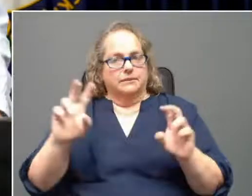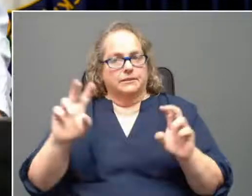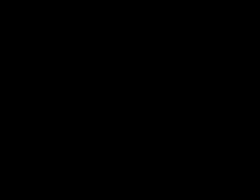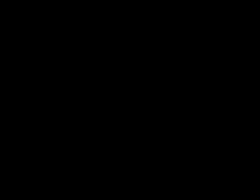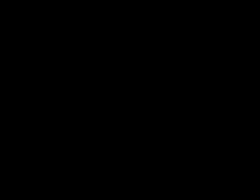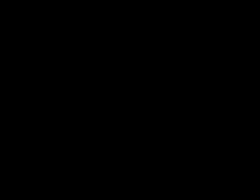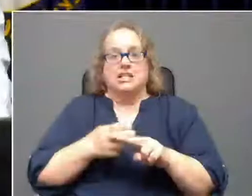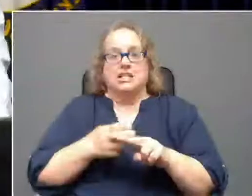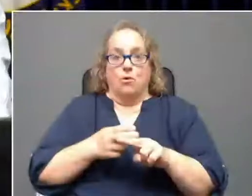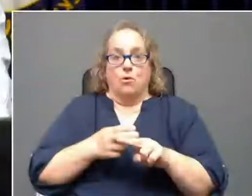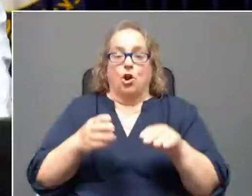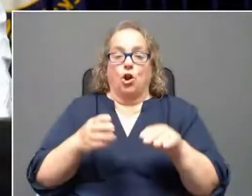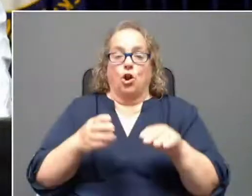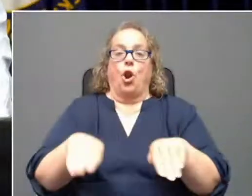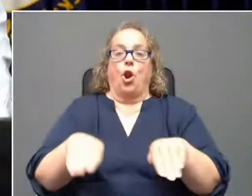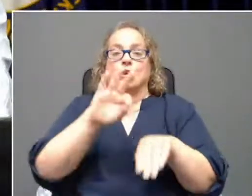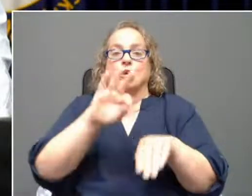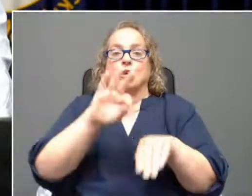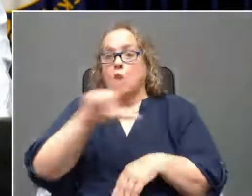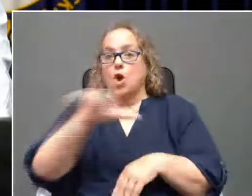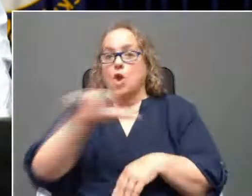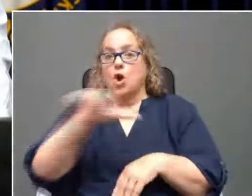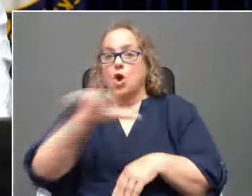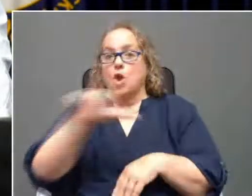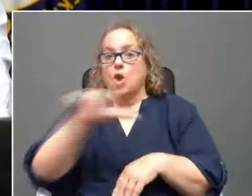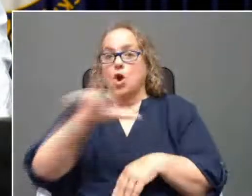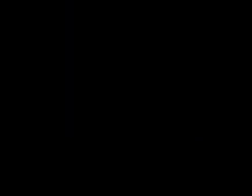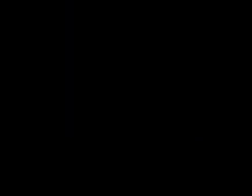Centers throughout Kentucky. The